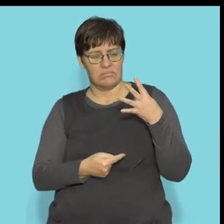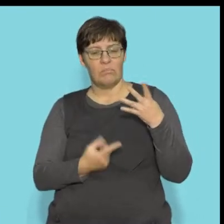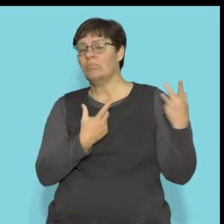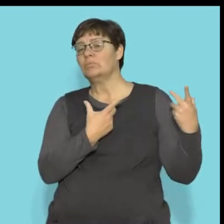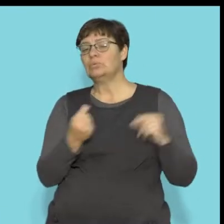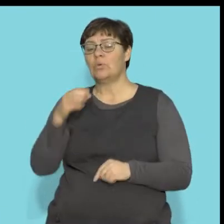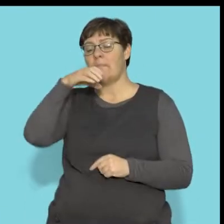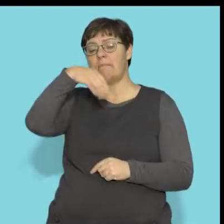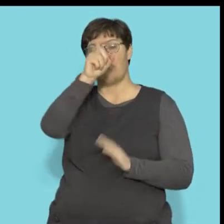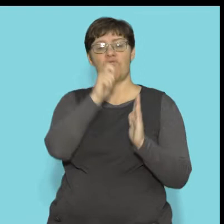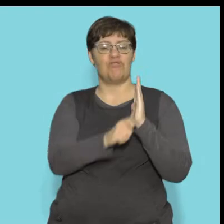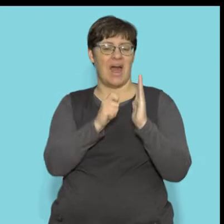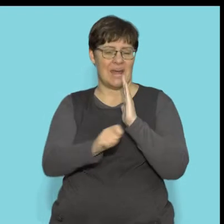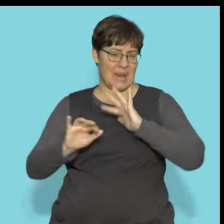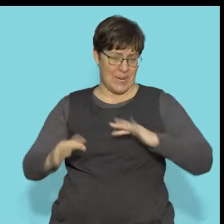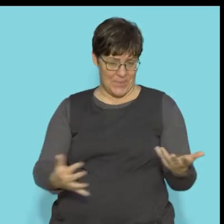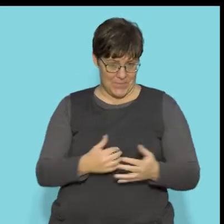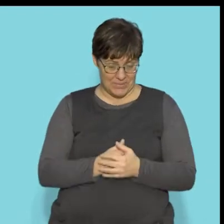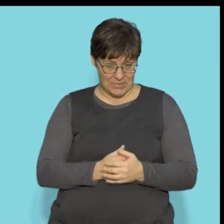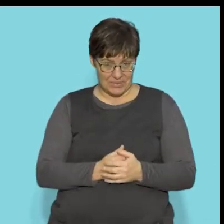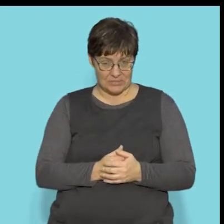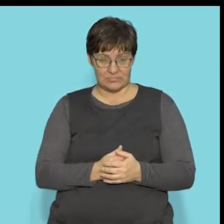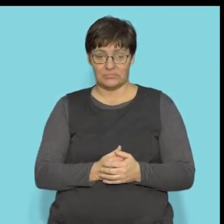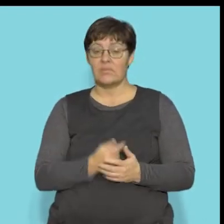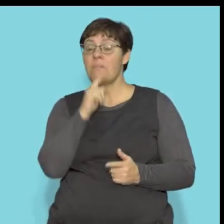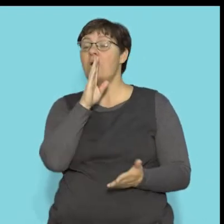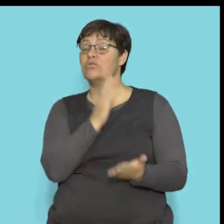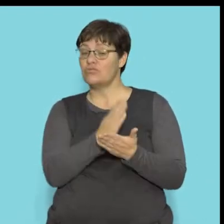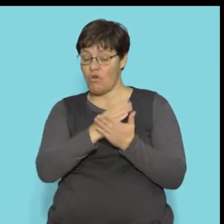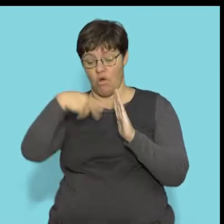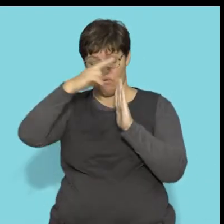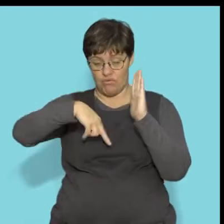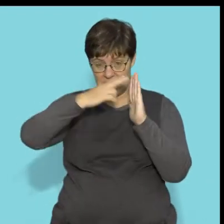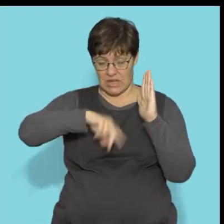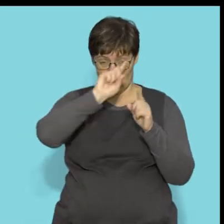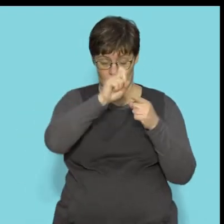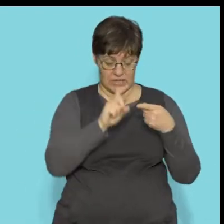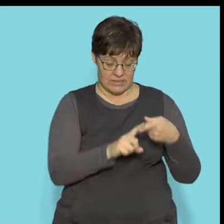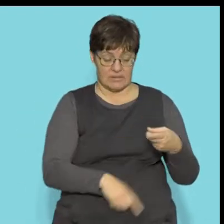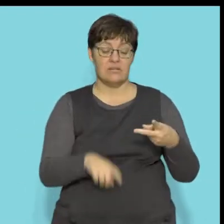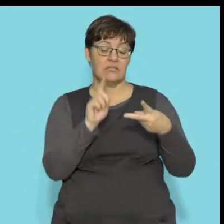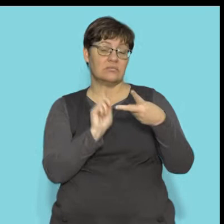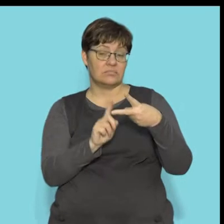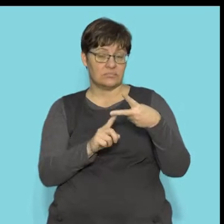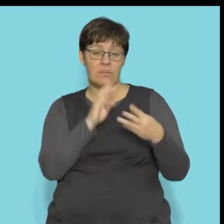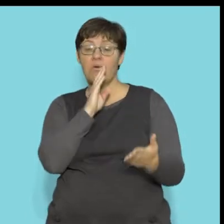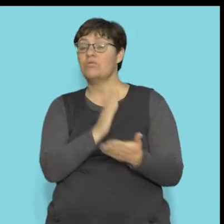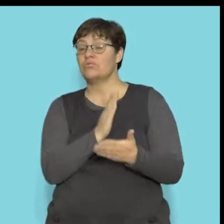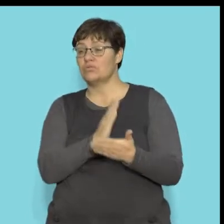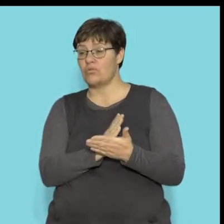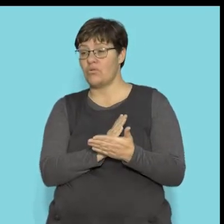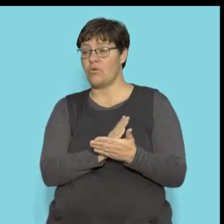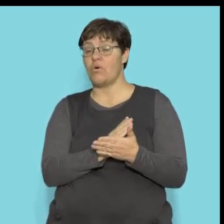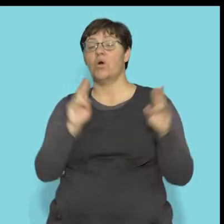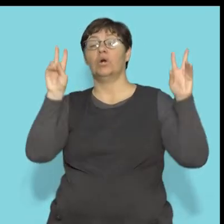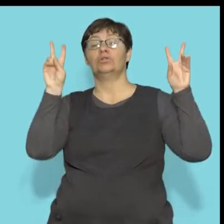to tackle paragraph type questions. Make sure that you read the question. Make sure that there